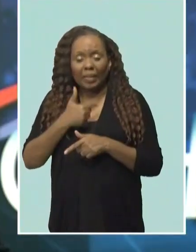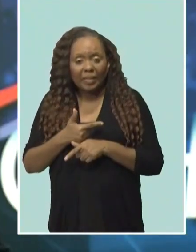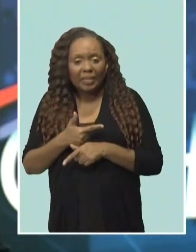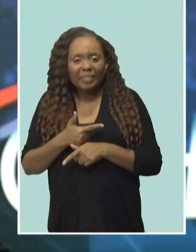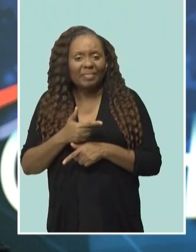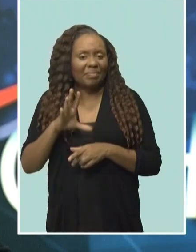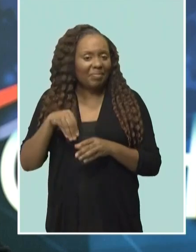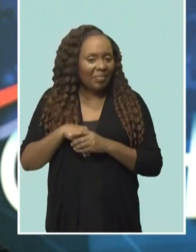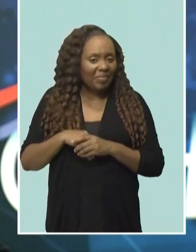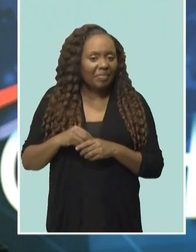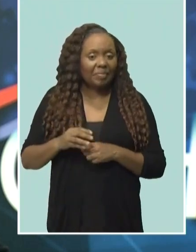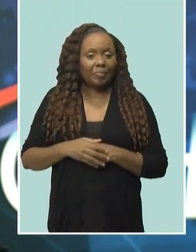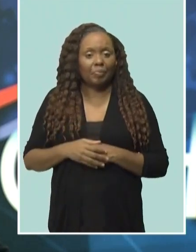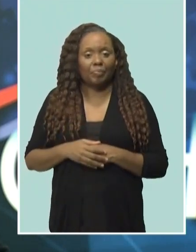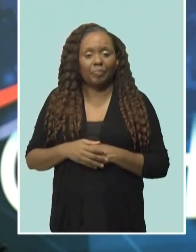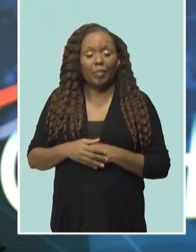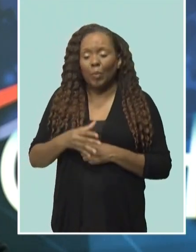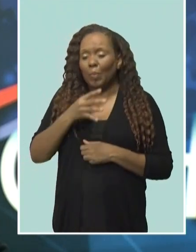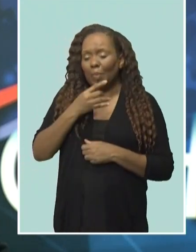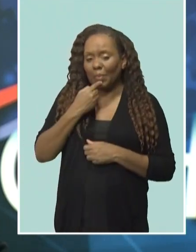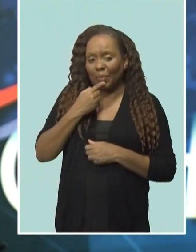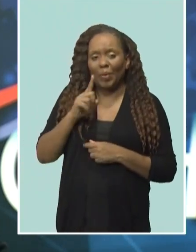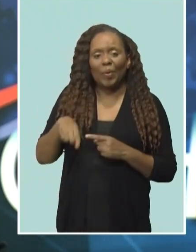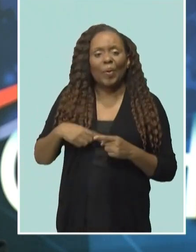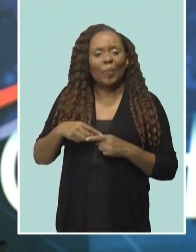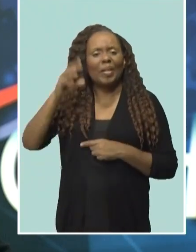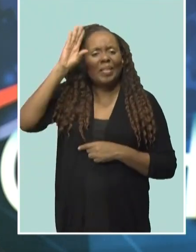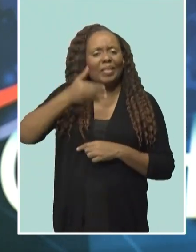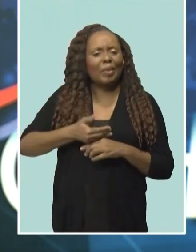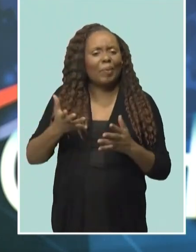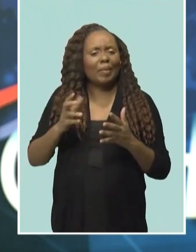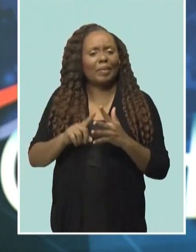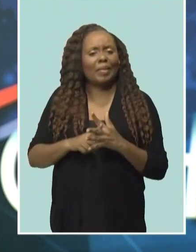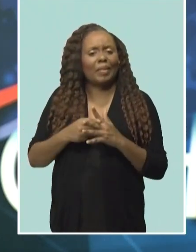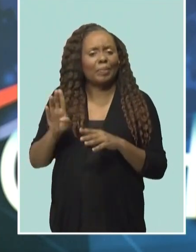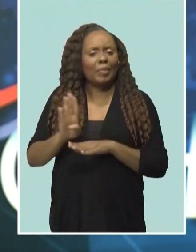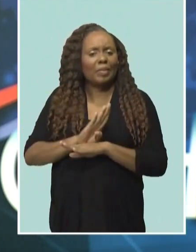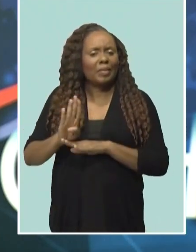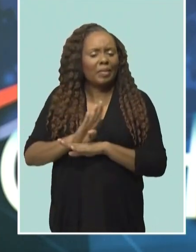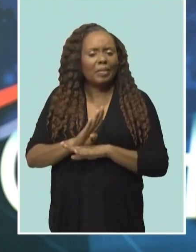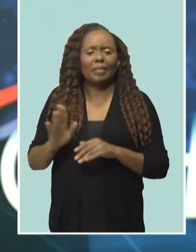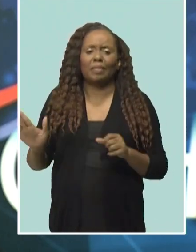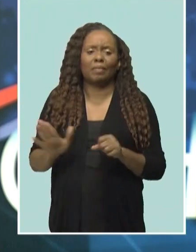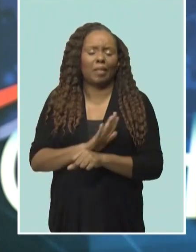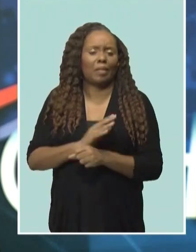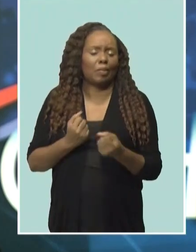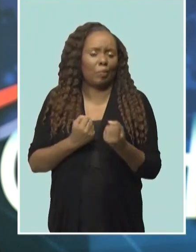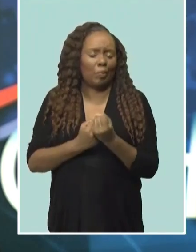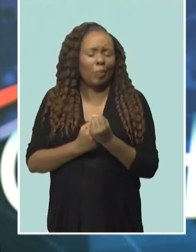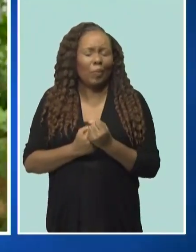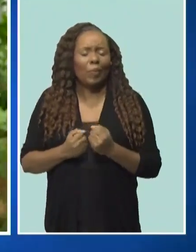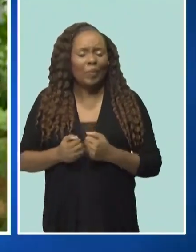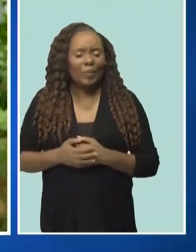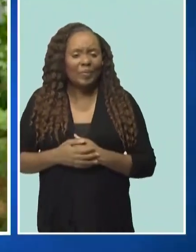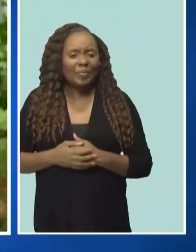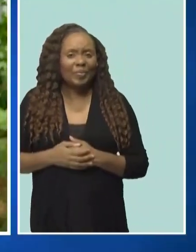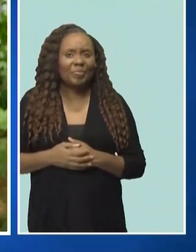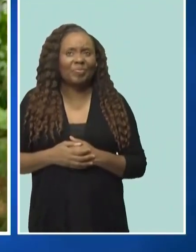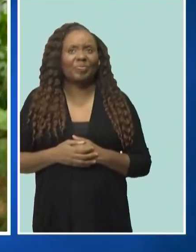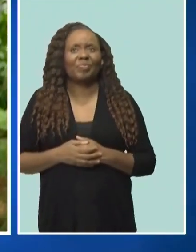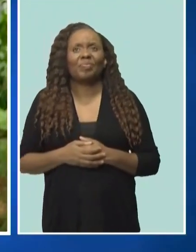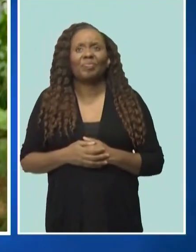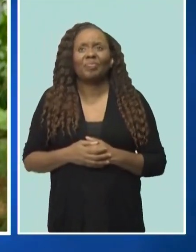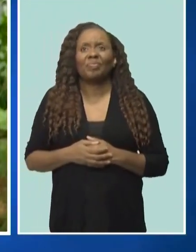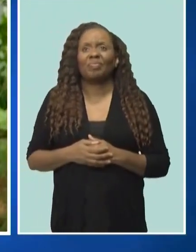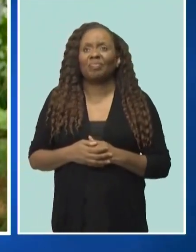Ms. Mears says when her son approached her about starting his business, she fully supported him. But having a